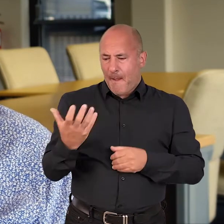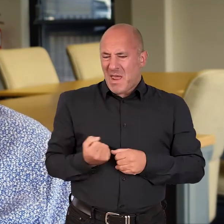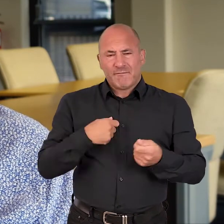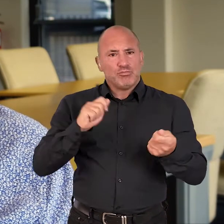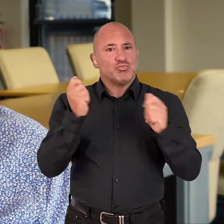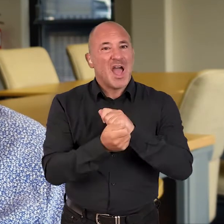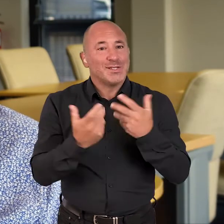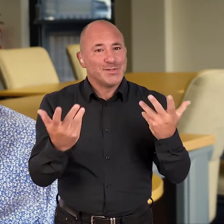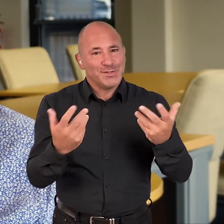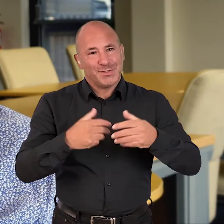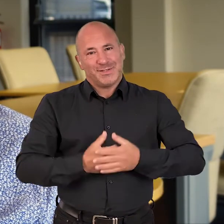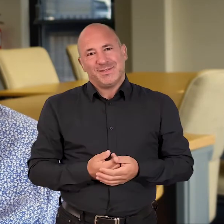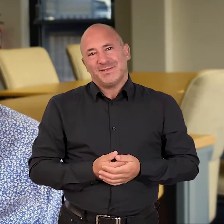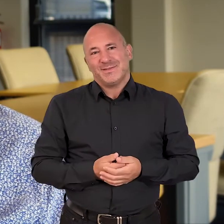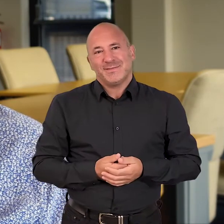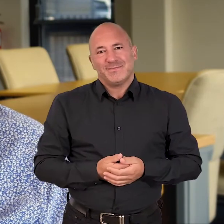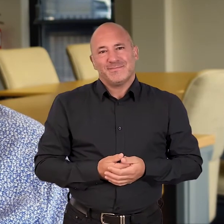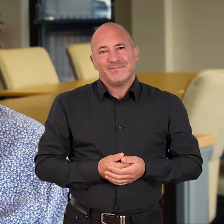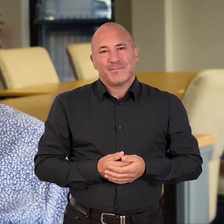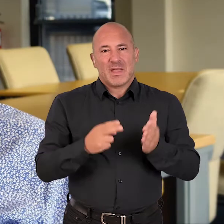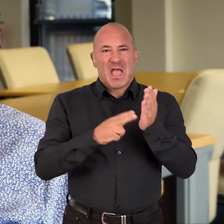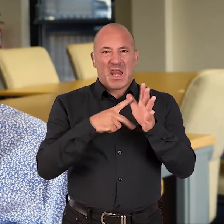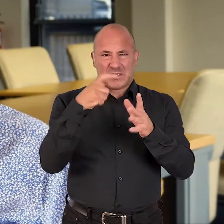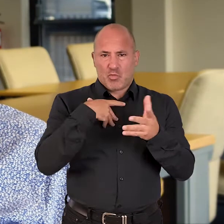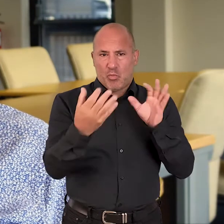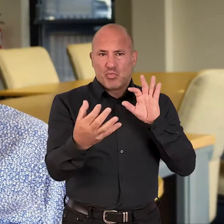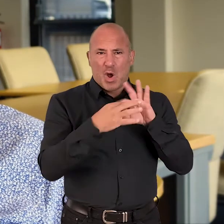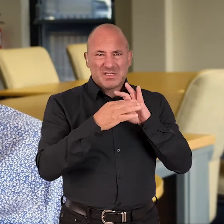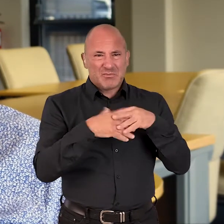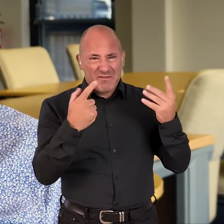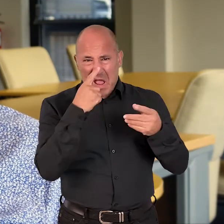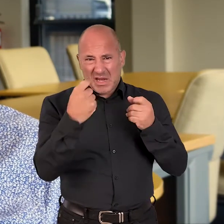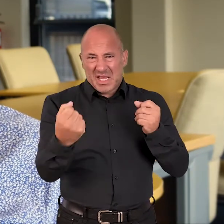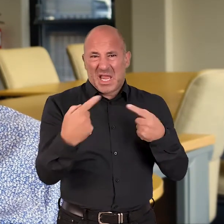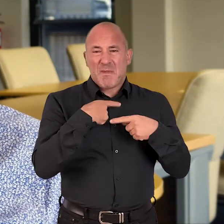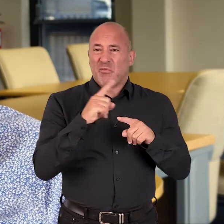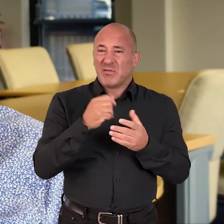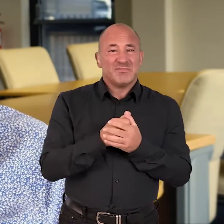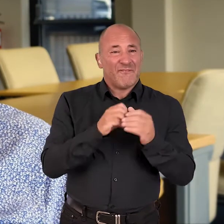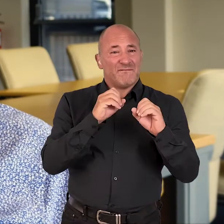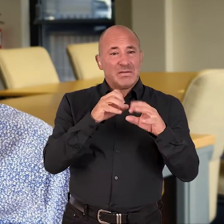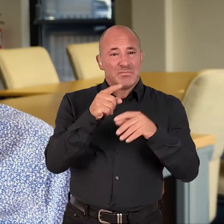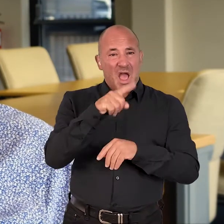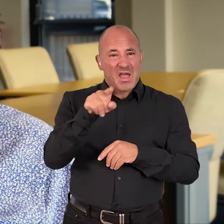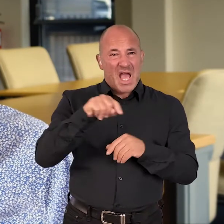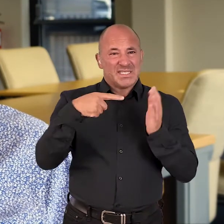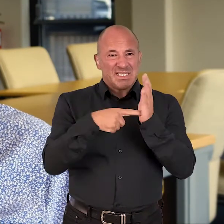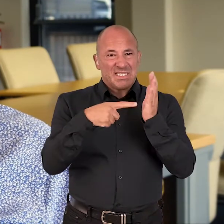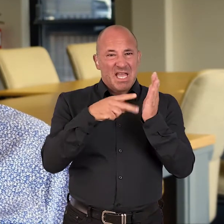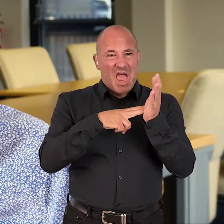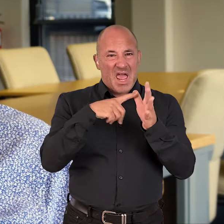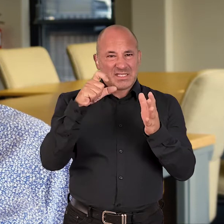government consultation on changes to benefits. If you want to get in touch with the NAC at any time, you can